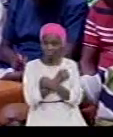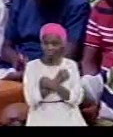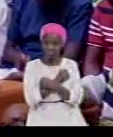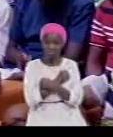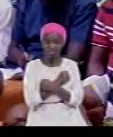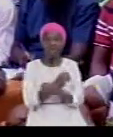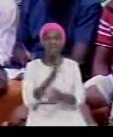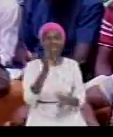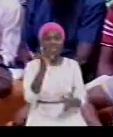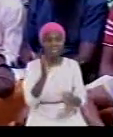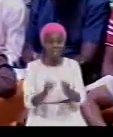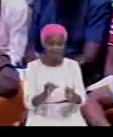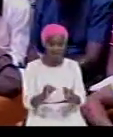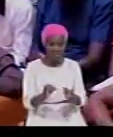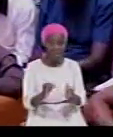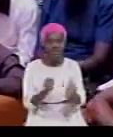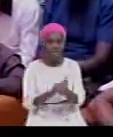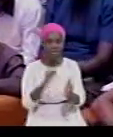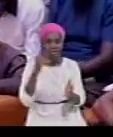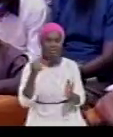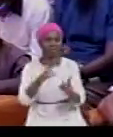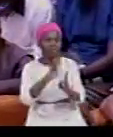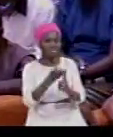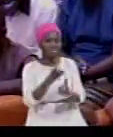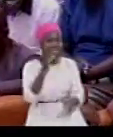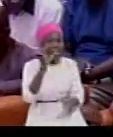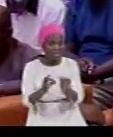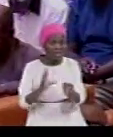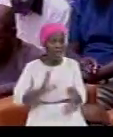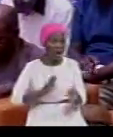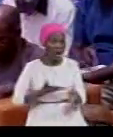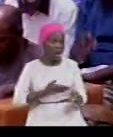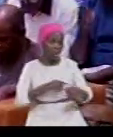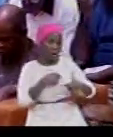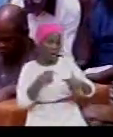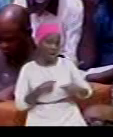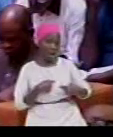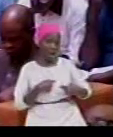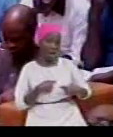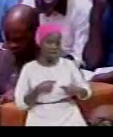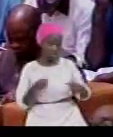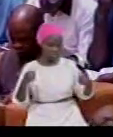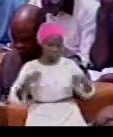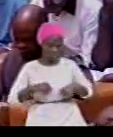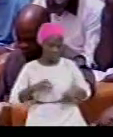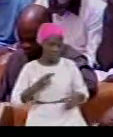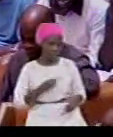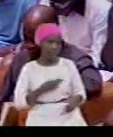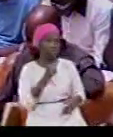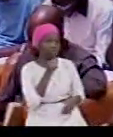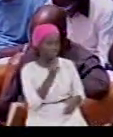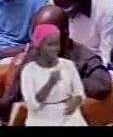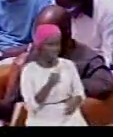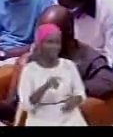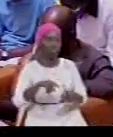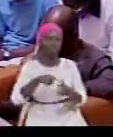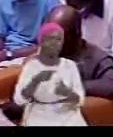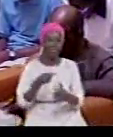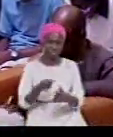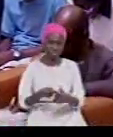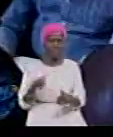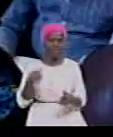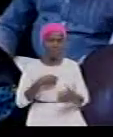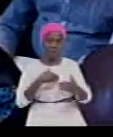that's the condition, if our hearts condemn us not, then have we